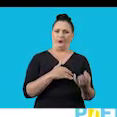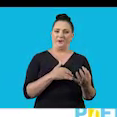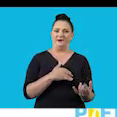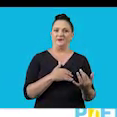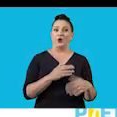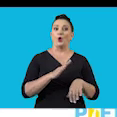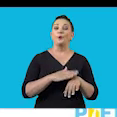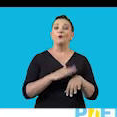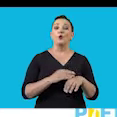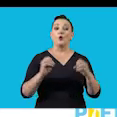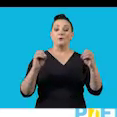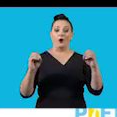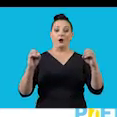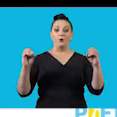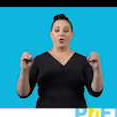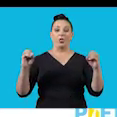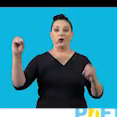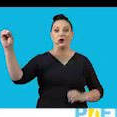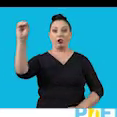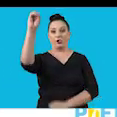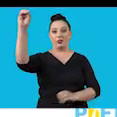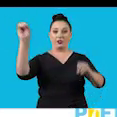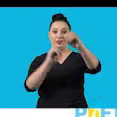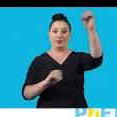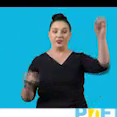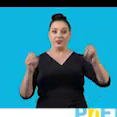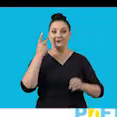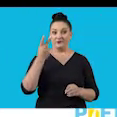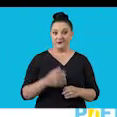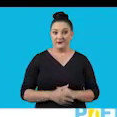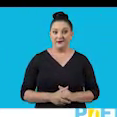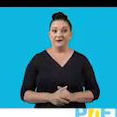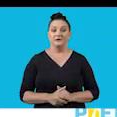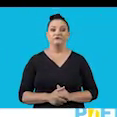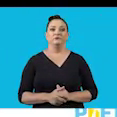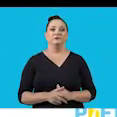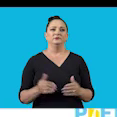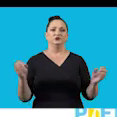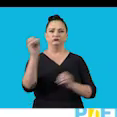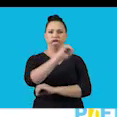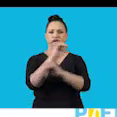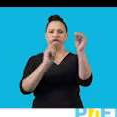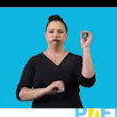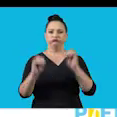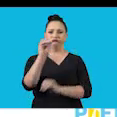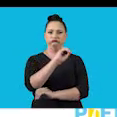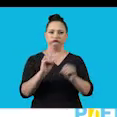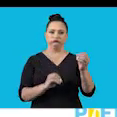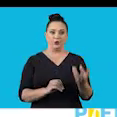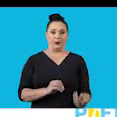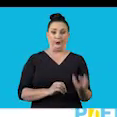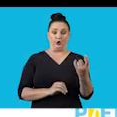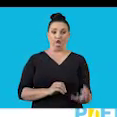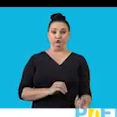temperature, it becomes more wider and more and more. So we're going to keep on increasing